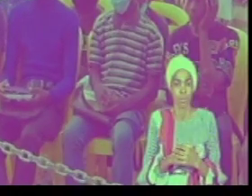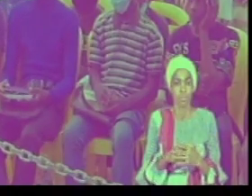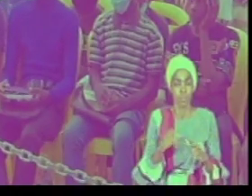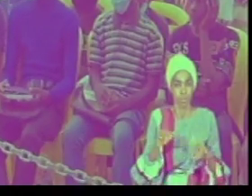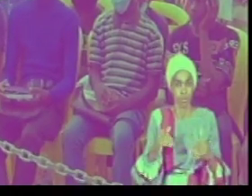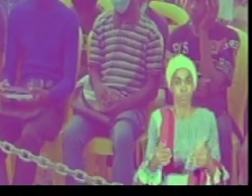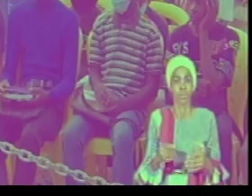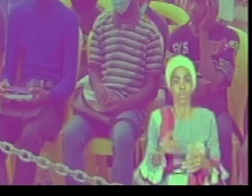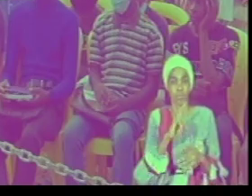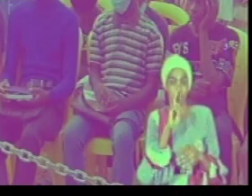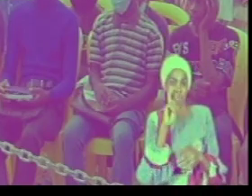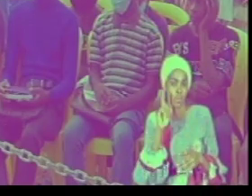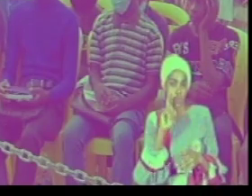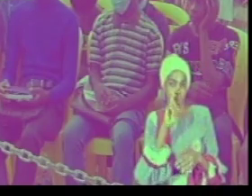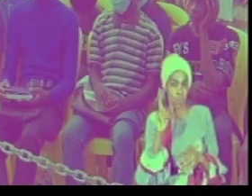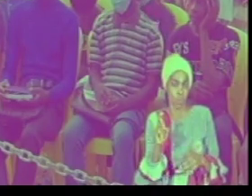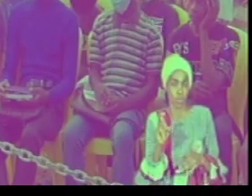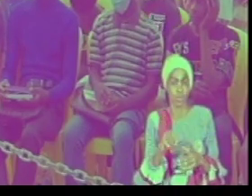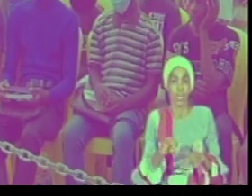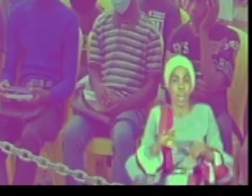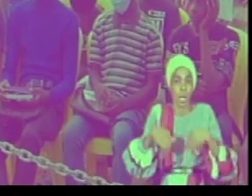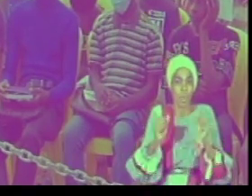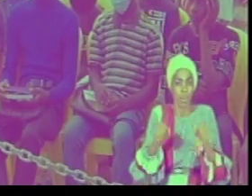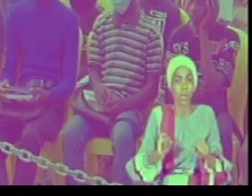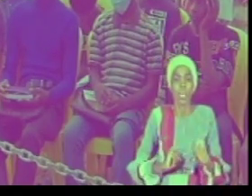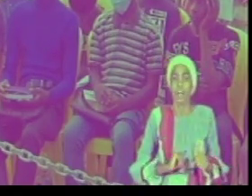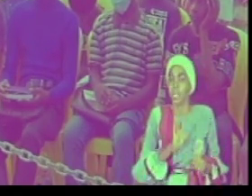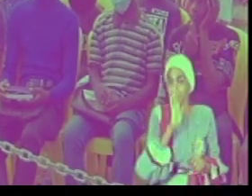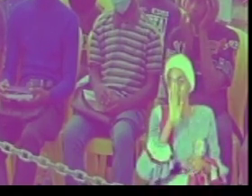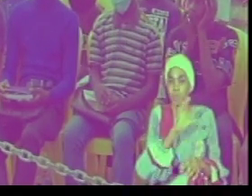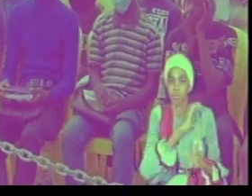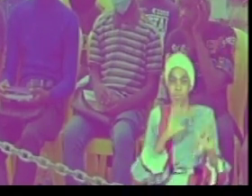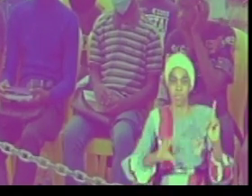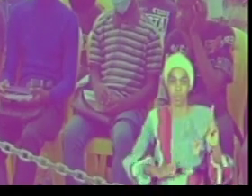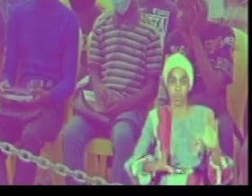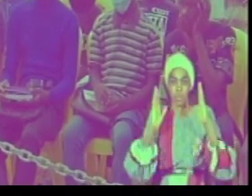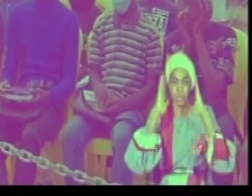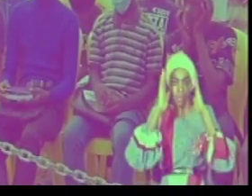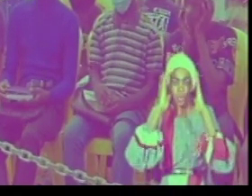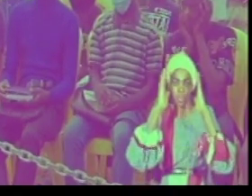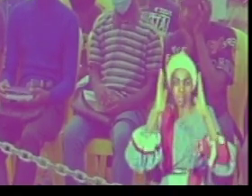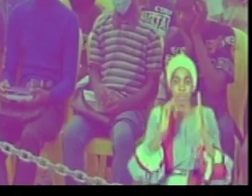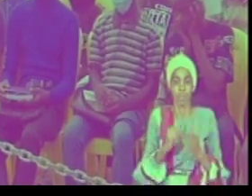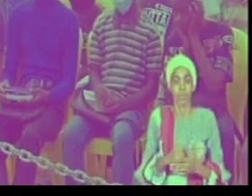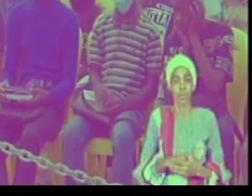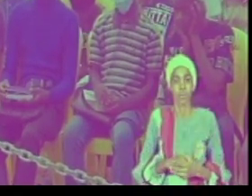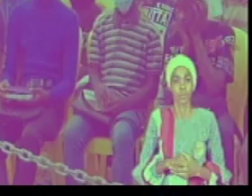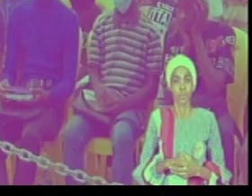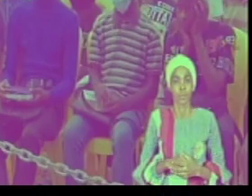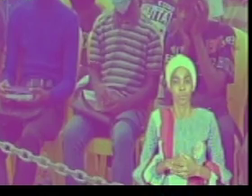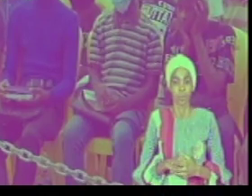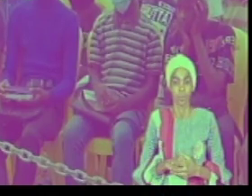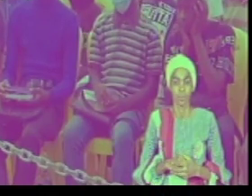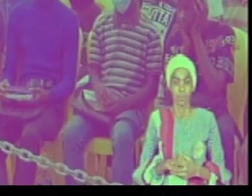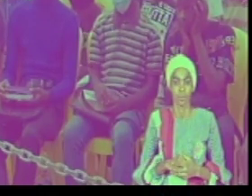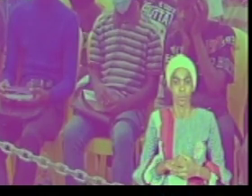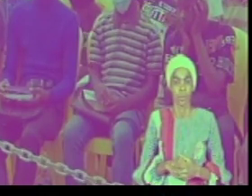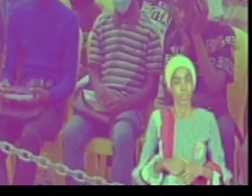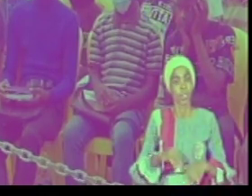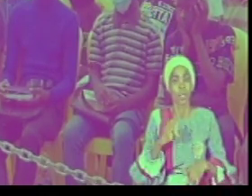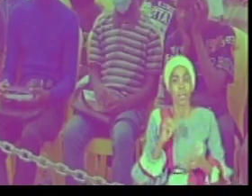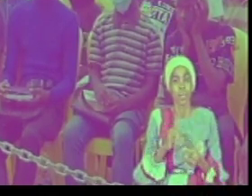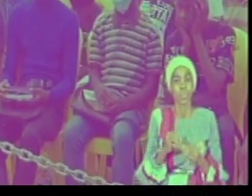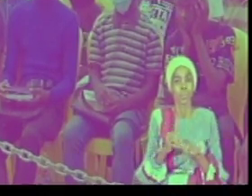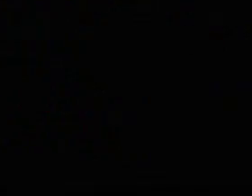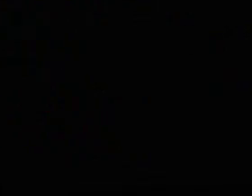And this one, from Theresa Abutu, says, how can you balance not talking too much and